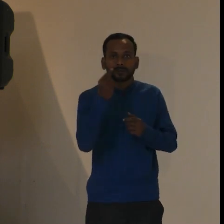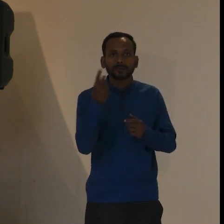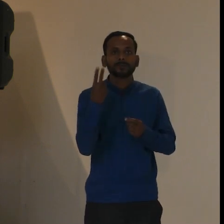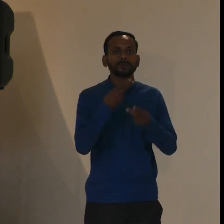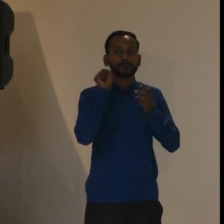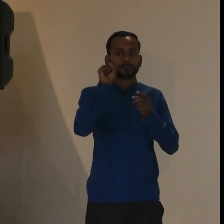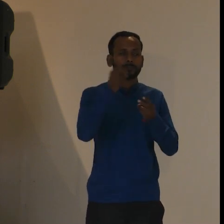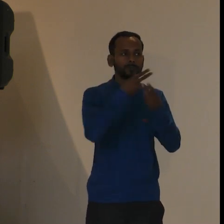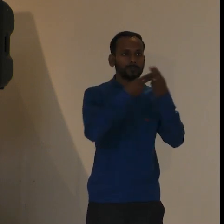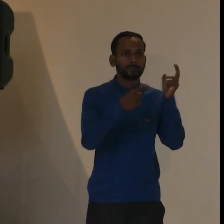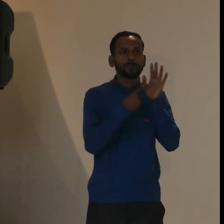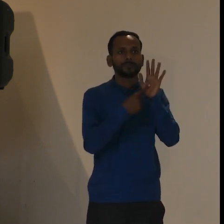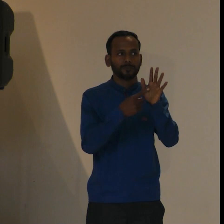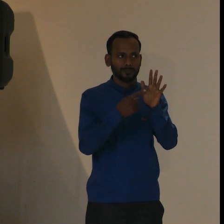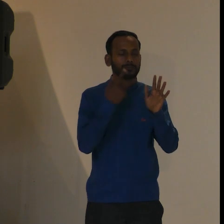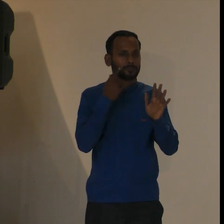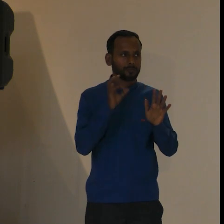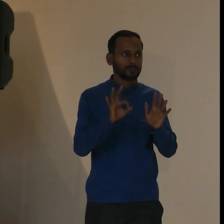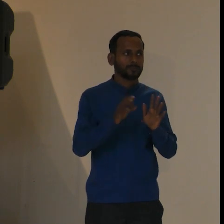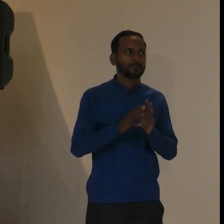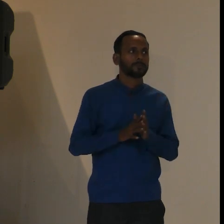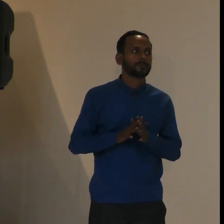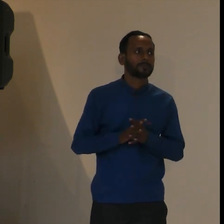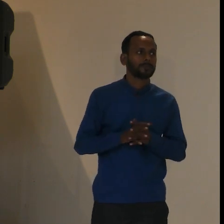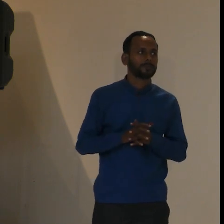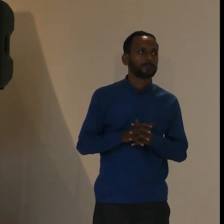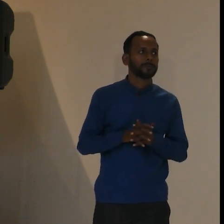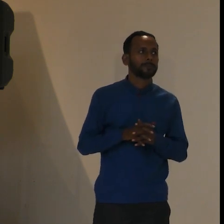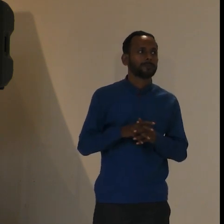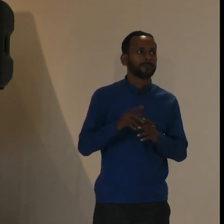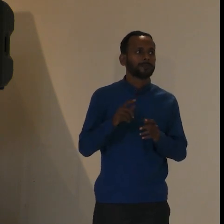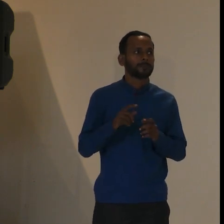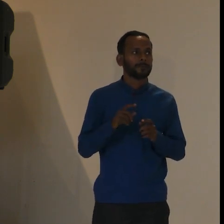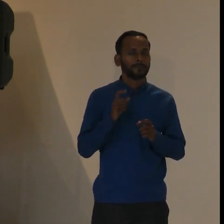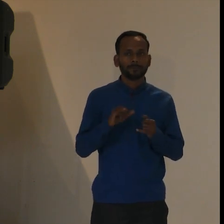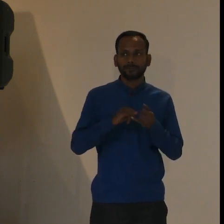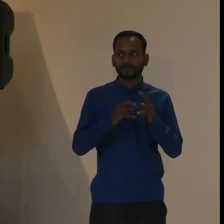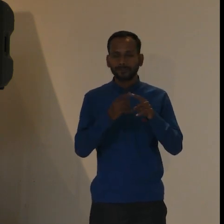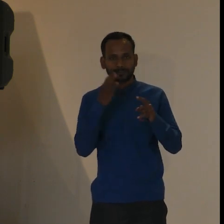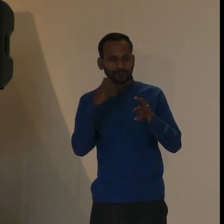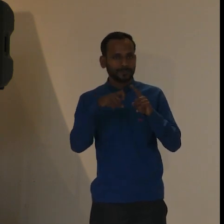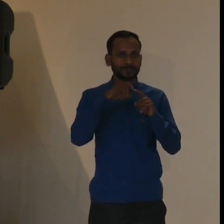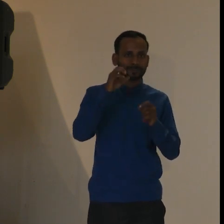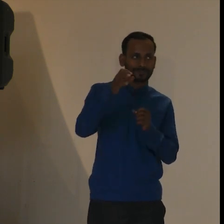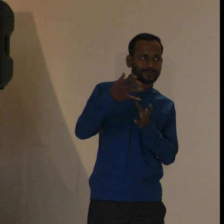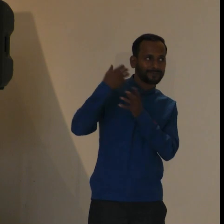stories. Absolutely. Kevin? With regards to the stakeholders, I mean, of course, there are the traditional stakeholders in